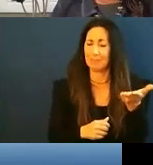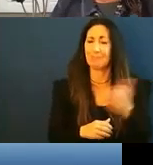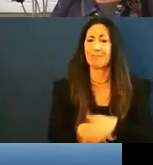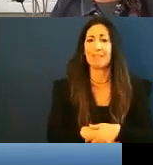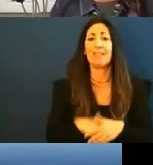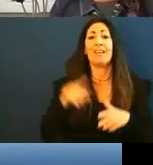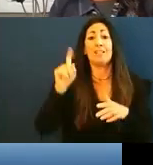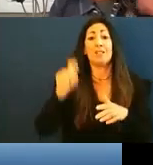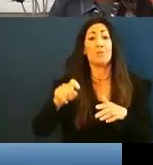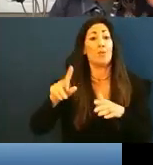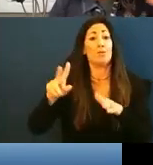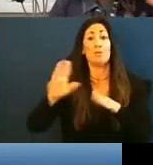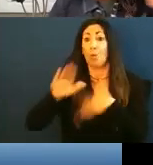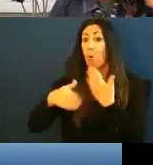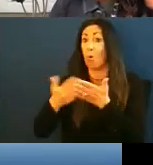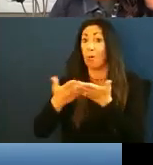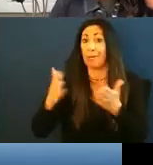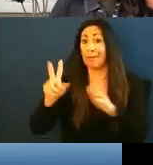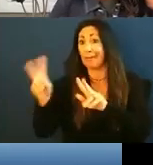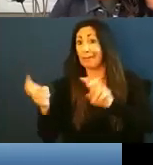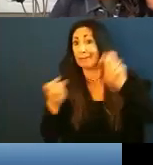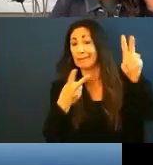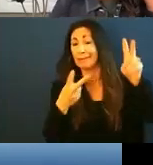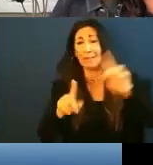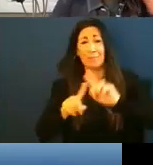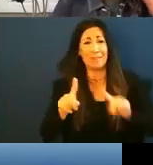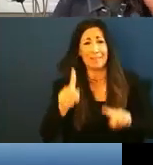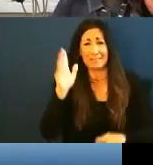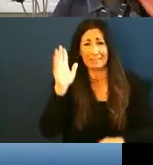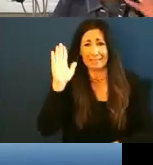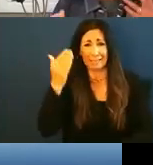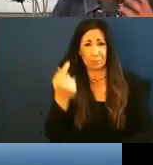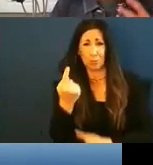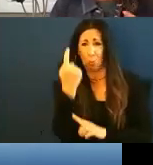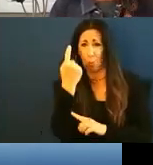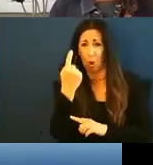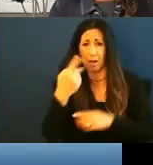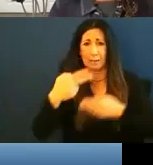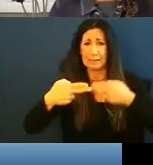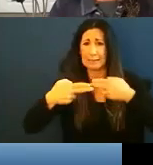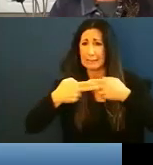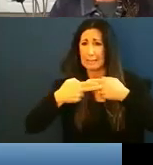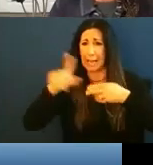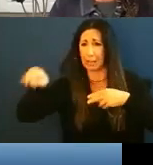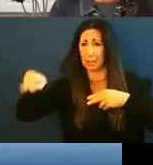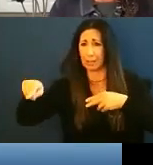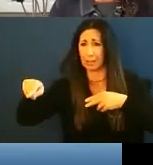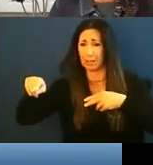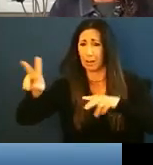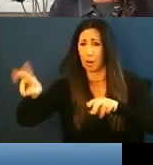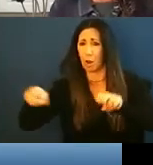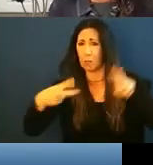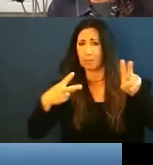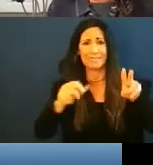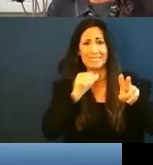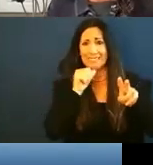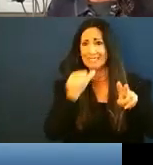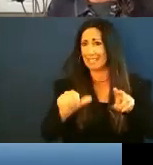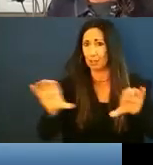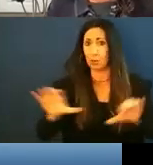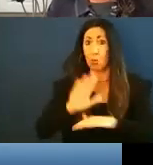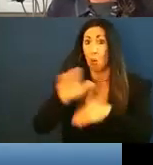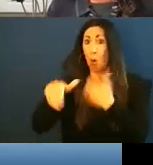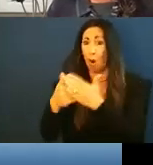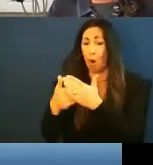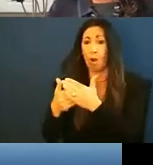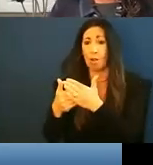upload the whole thing. It looks like it just uploaded one slide. I don't think it did all of the slides that I wanted it to. So let